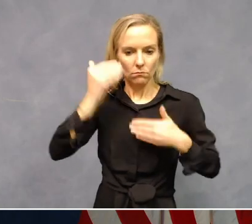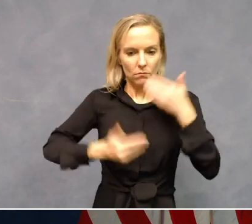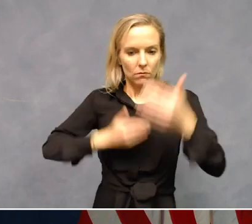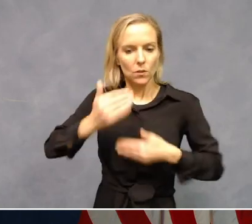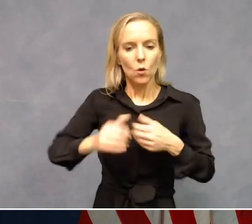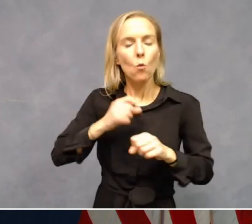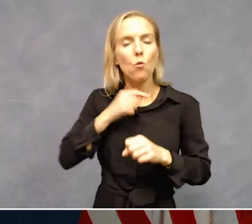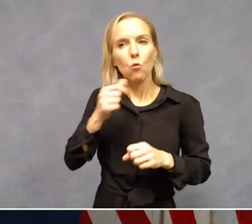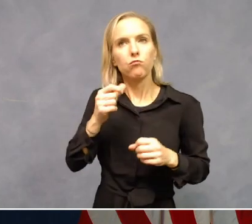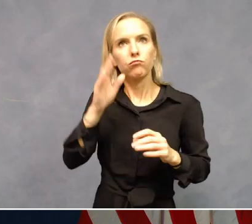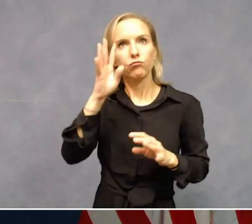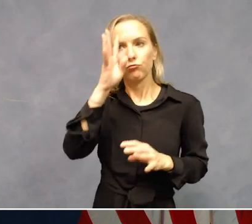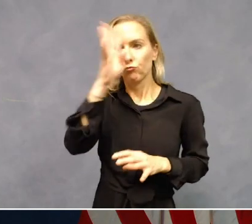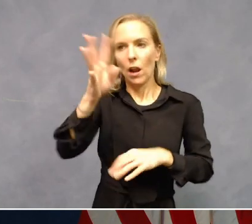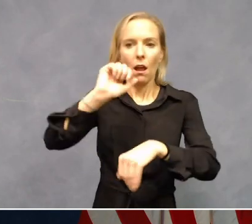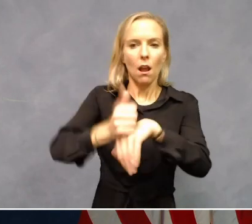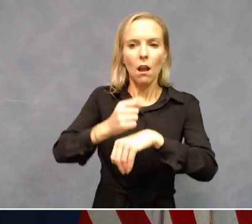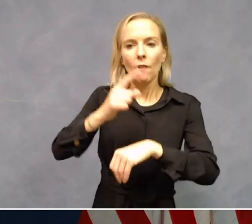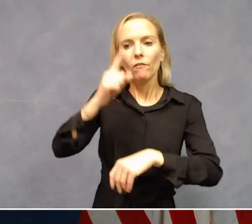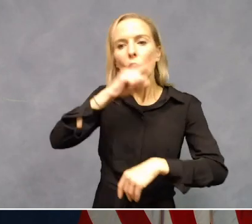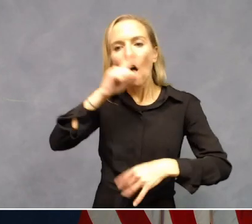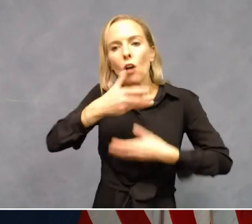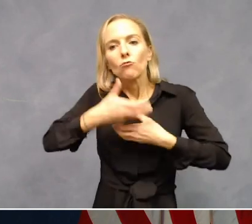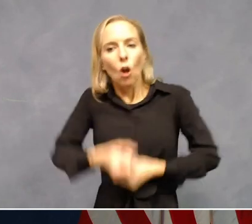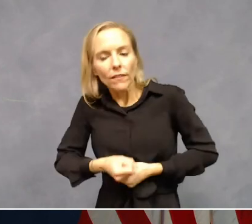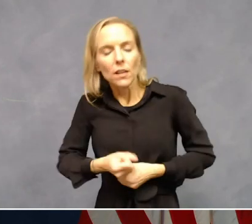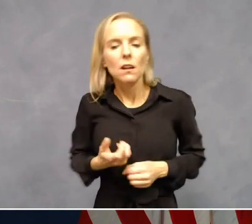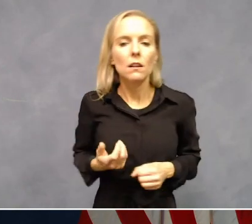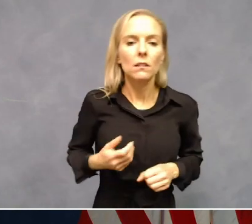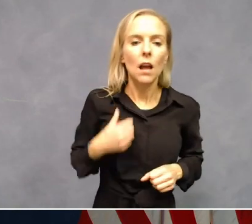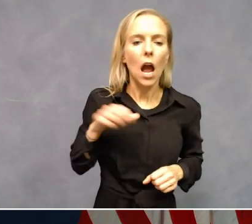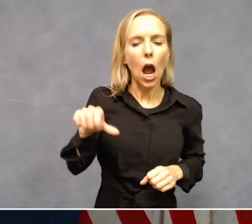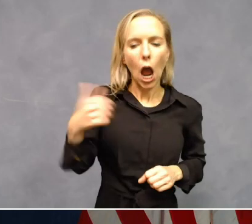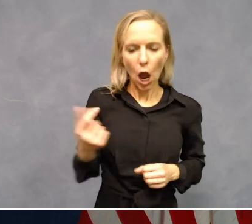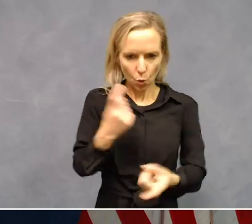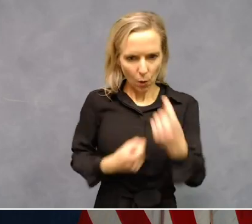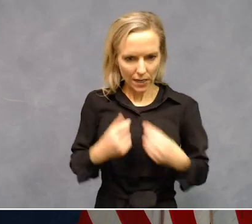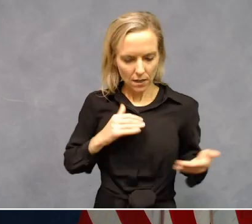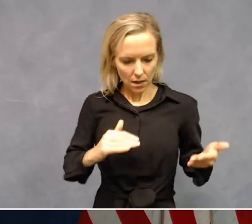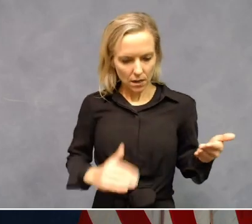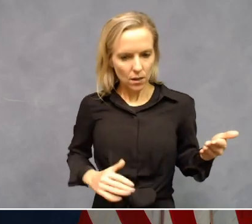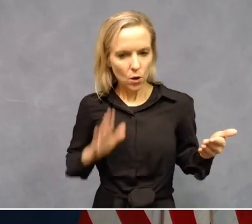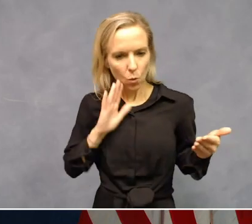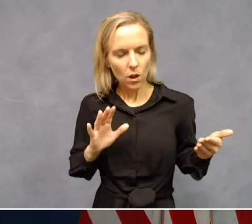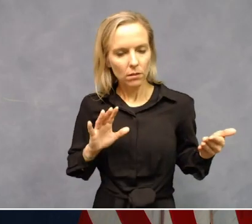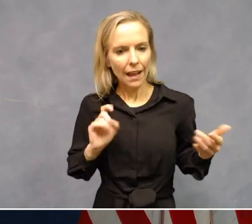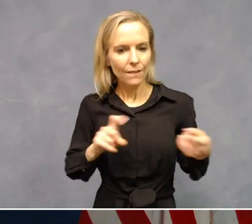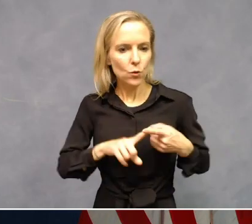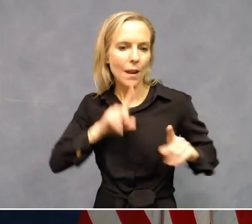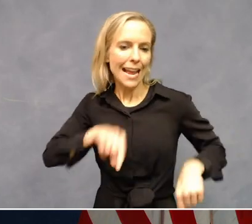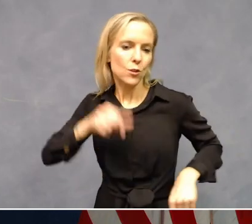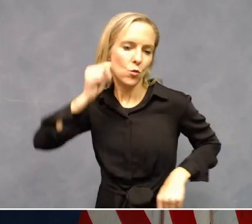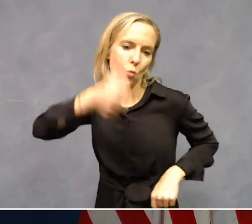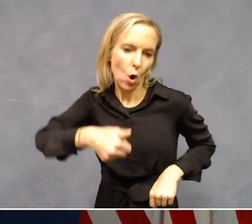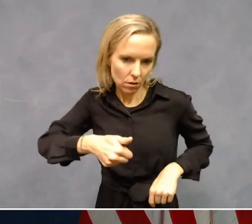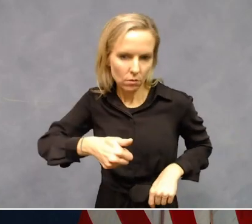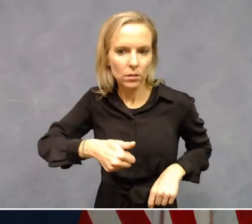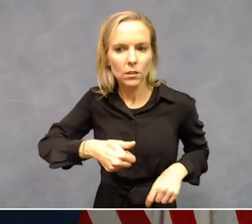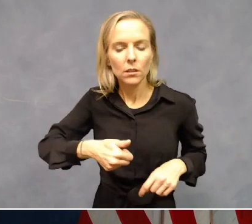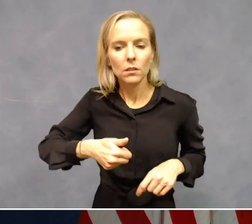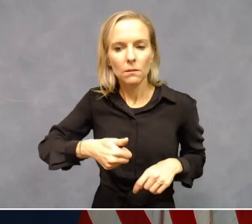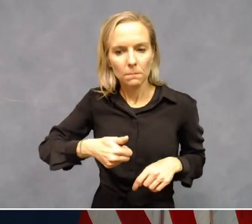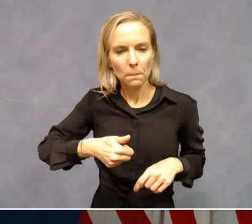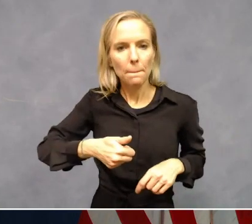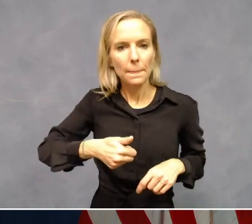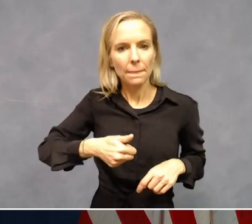confidence. I know that we have some other questions here. We can get to them tomorrow as we run